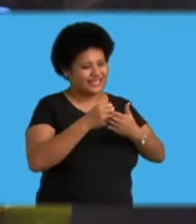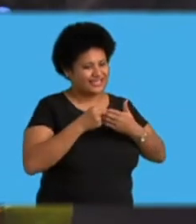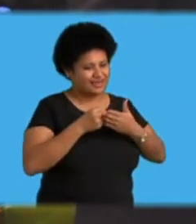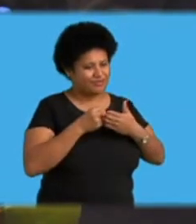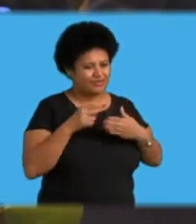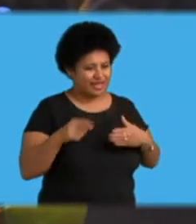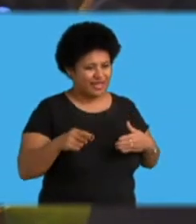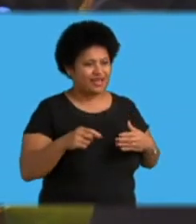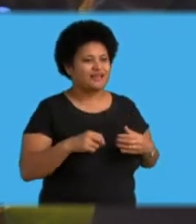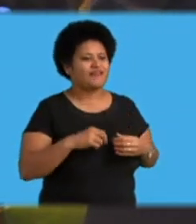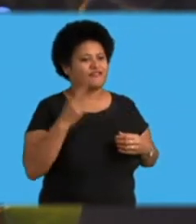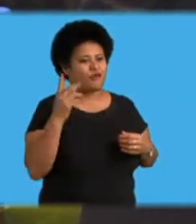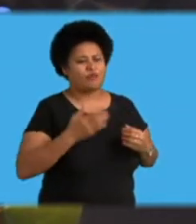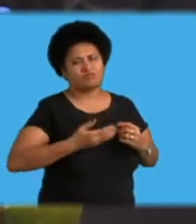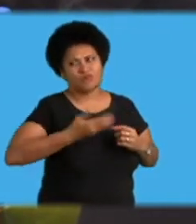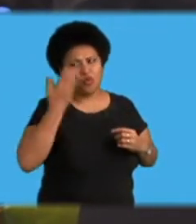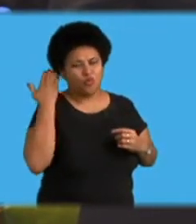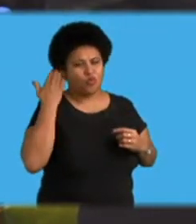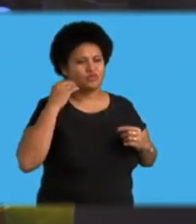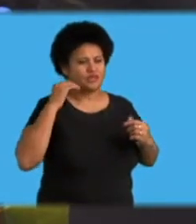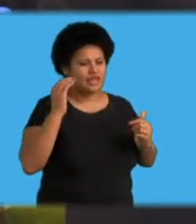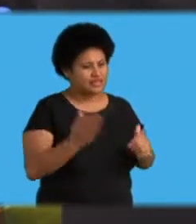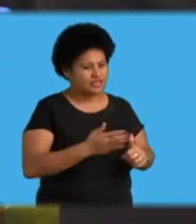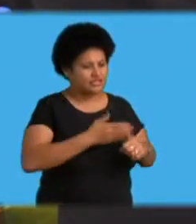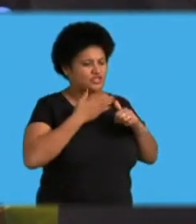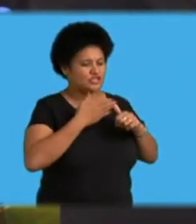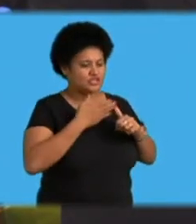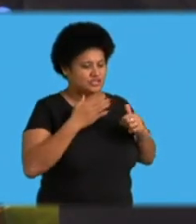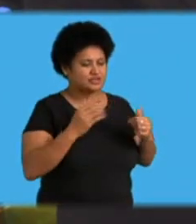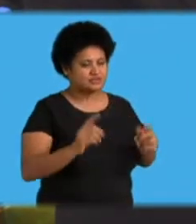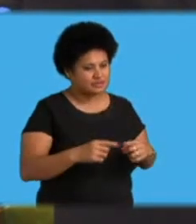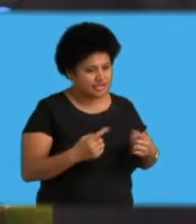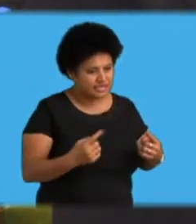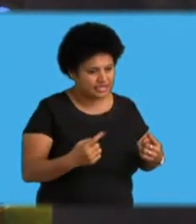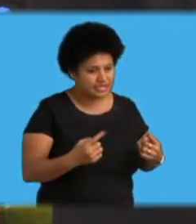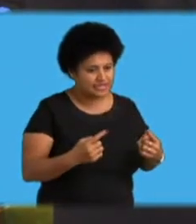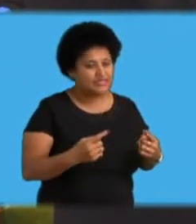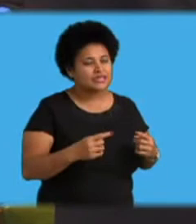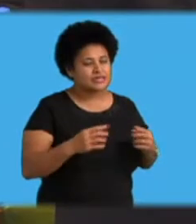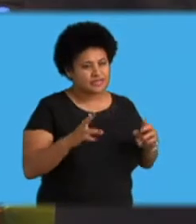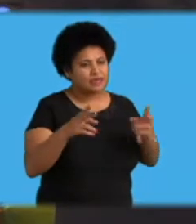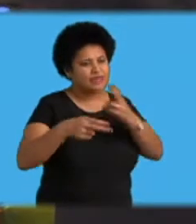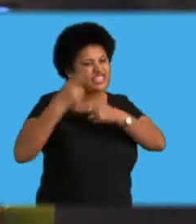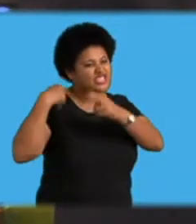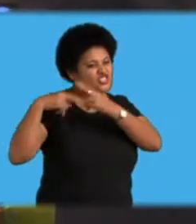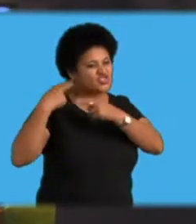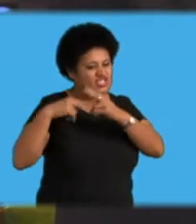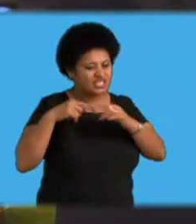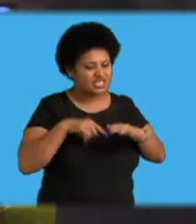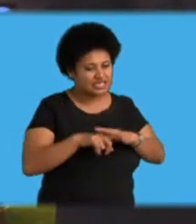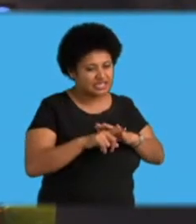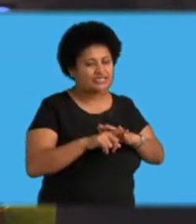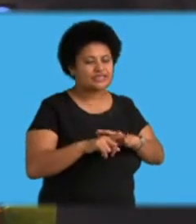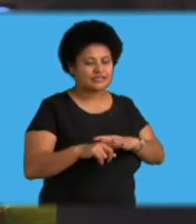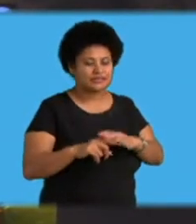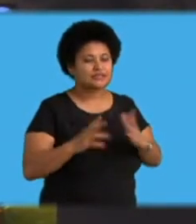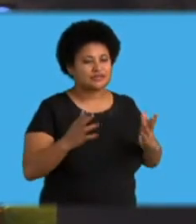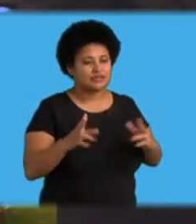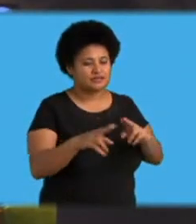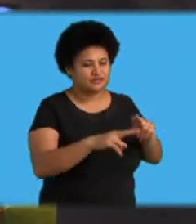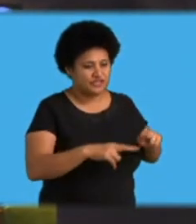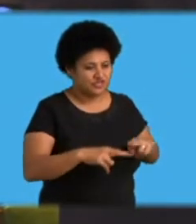indigenous inhabitants and other communities that have settled in the island group over the past 200 years. Madam